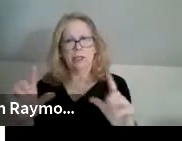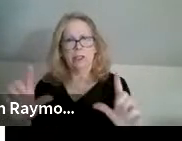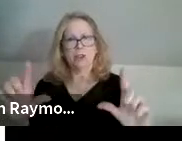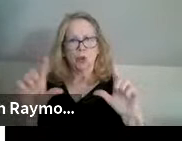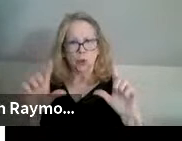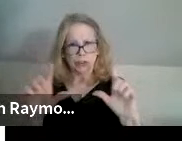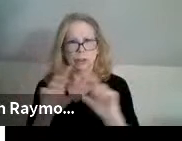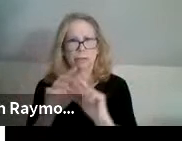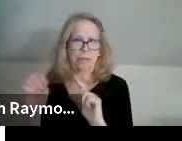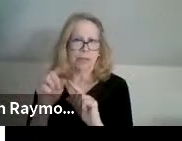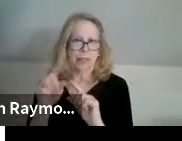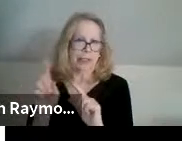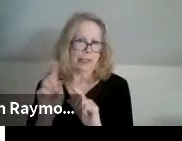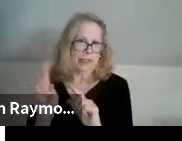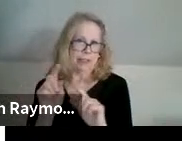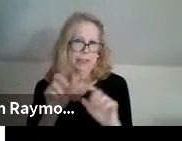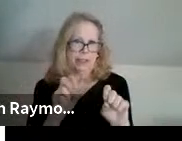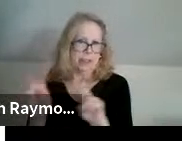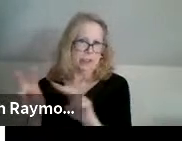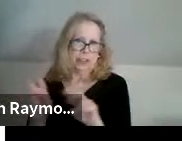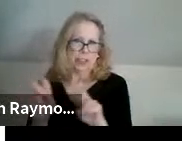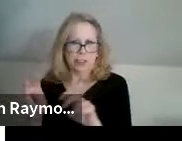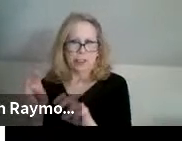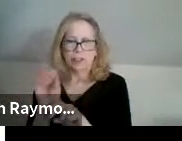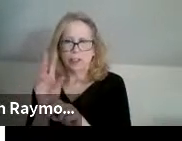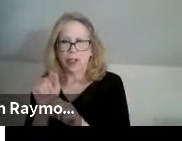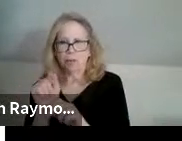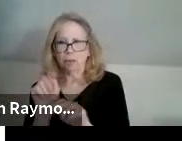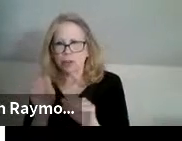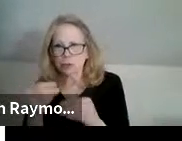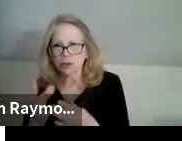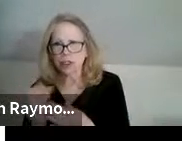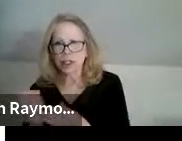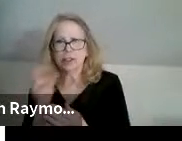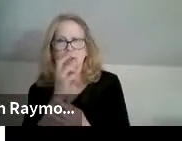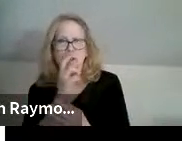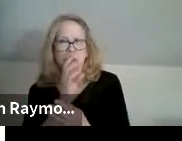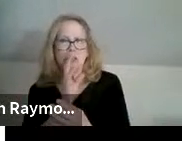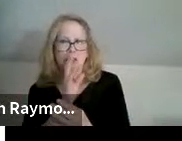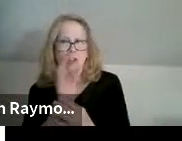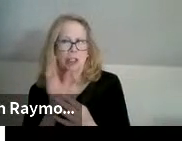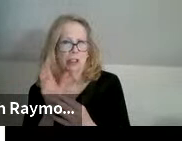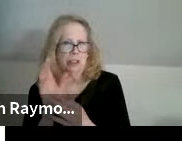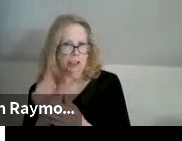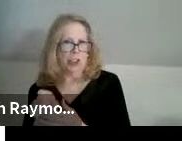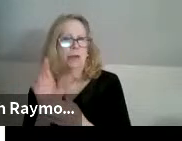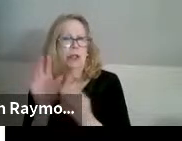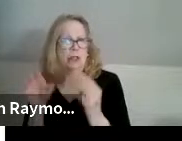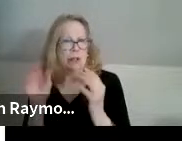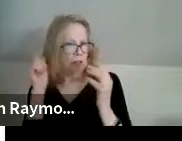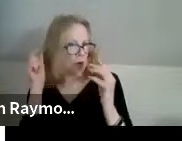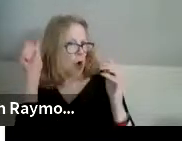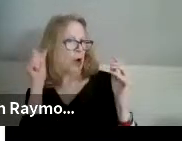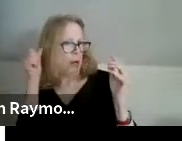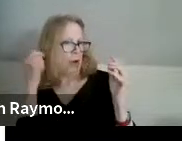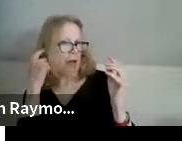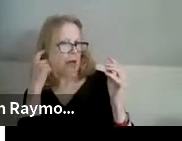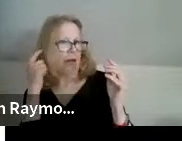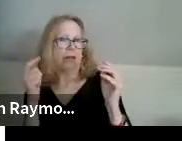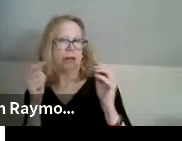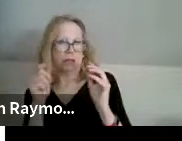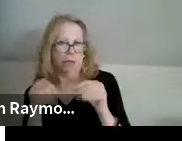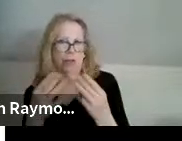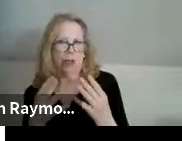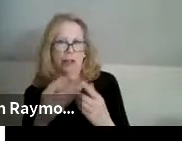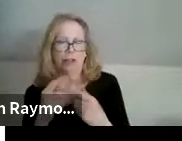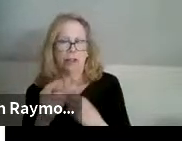the speech output shall audibly provide all information necessary to verify a transaction. I mean, that the transaction is presumably the reason